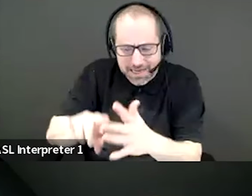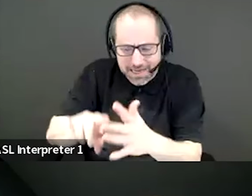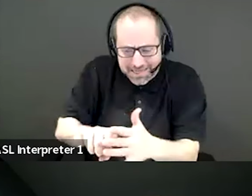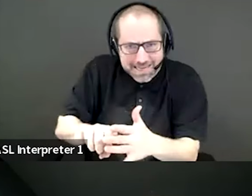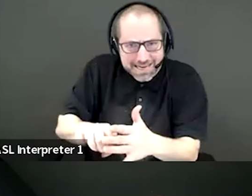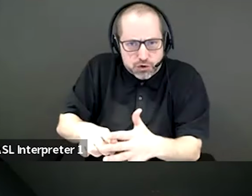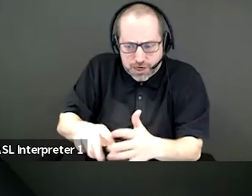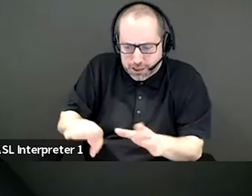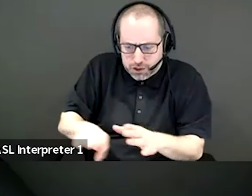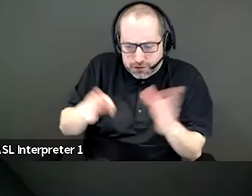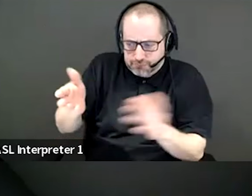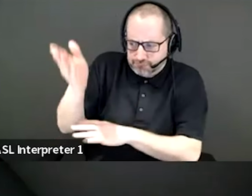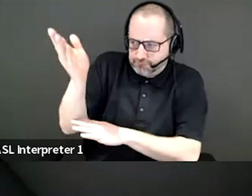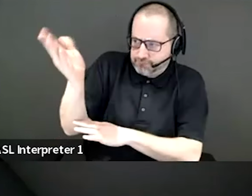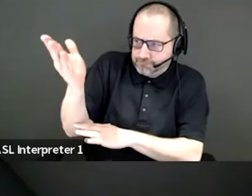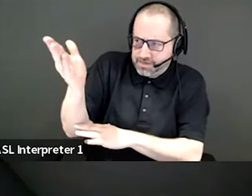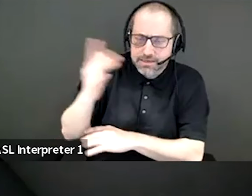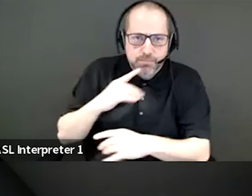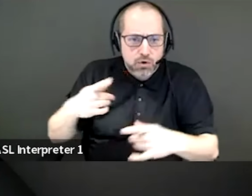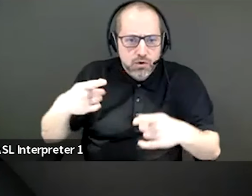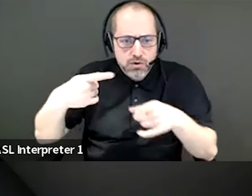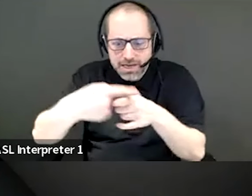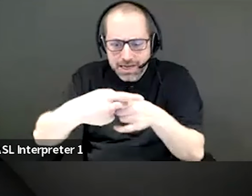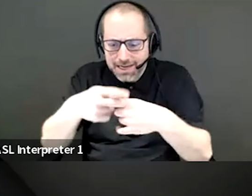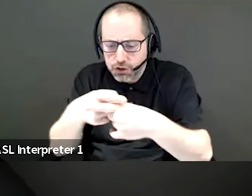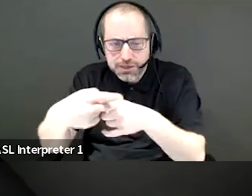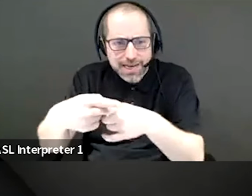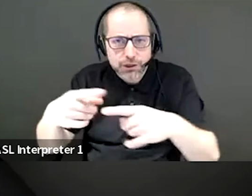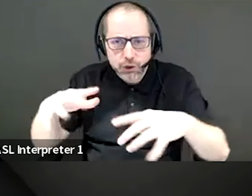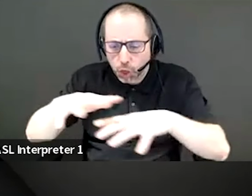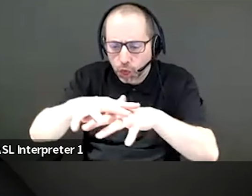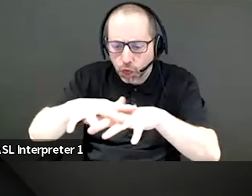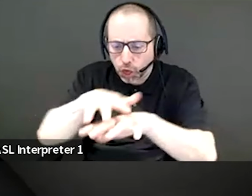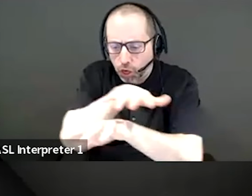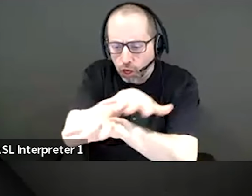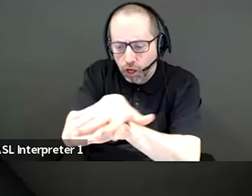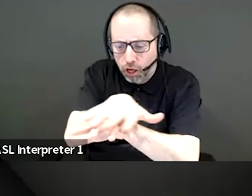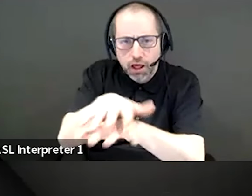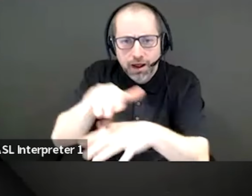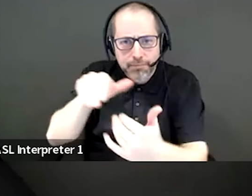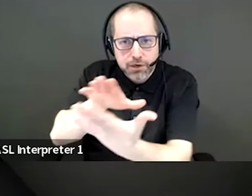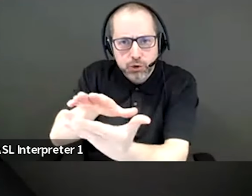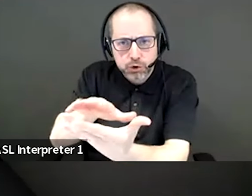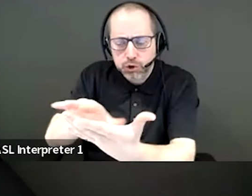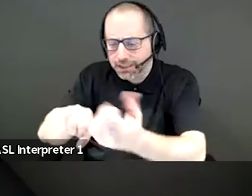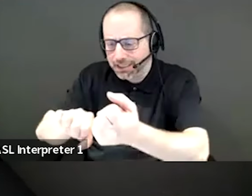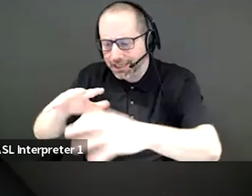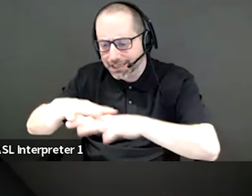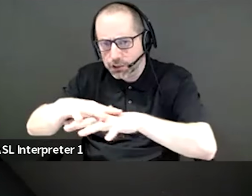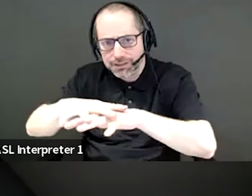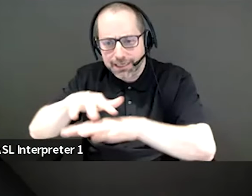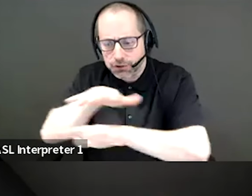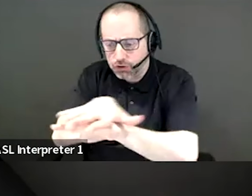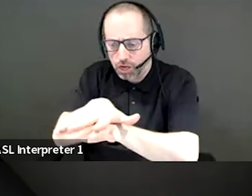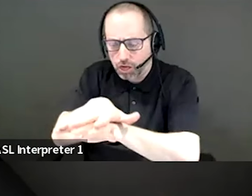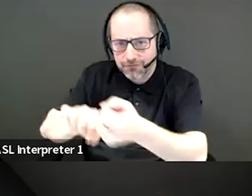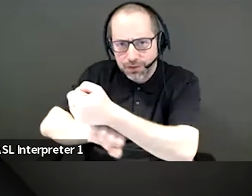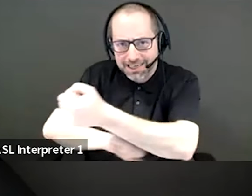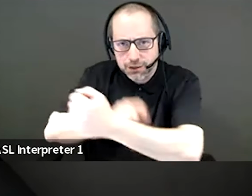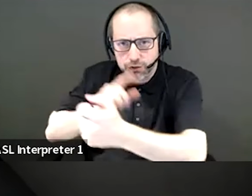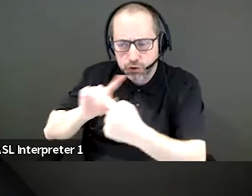of intersectional approaches and intersectional foundation to the work. And one of the questions is, what about